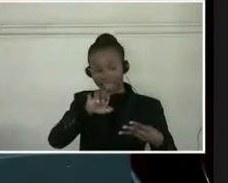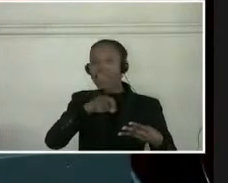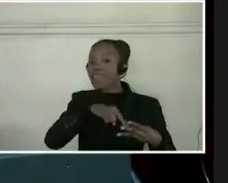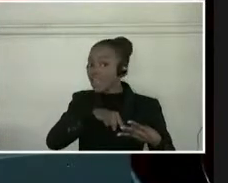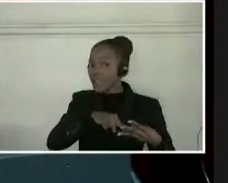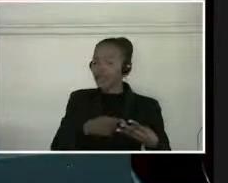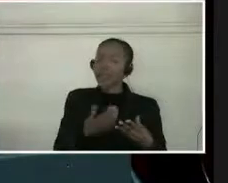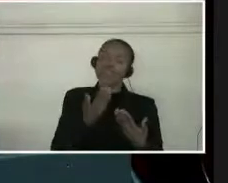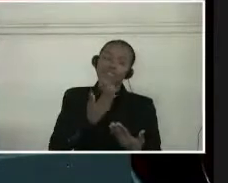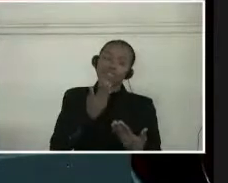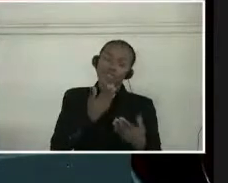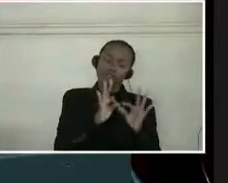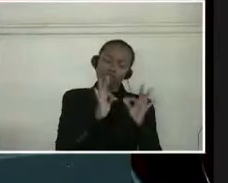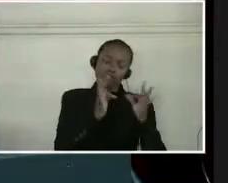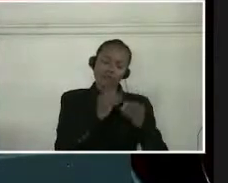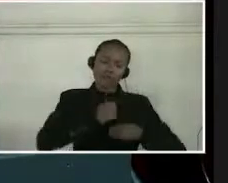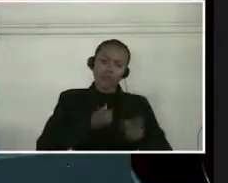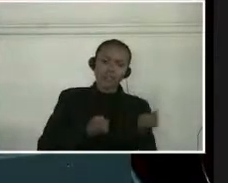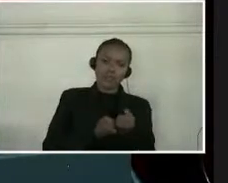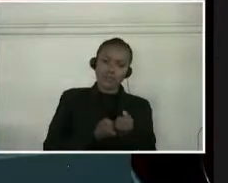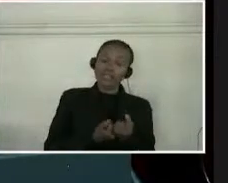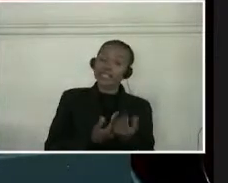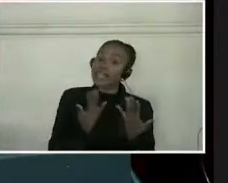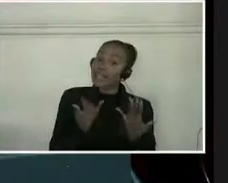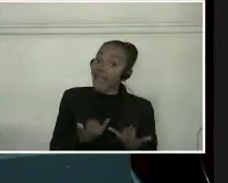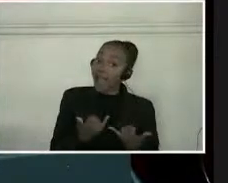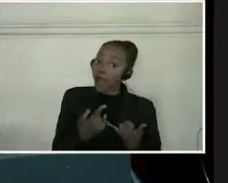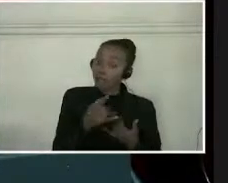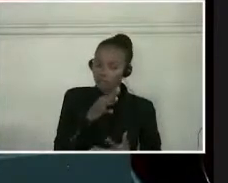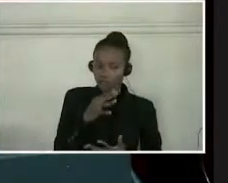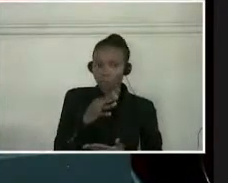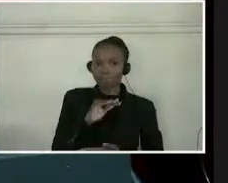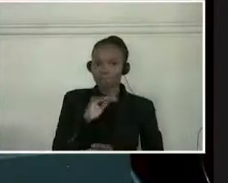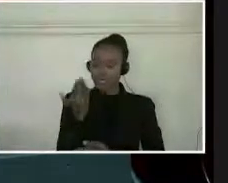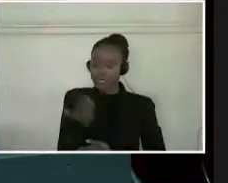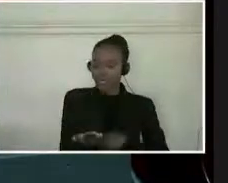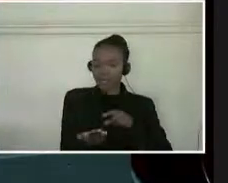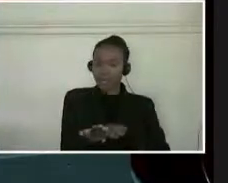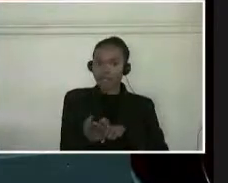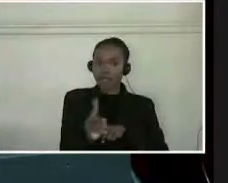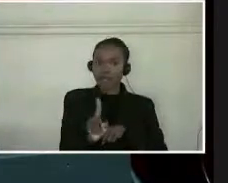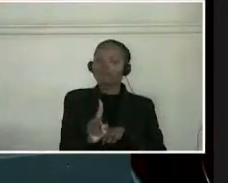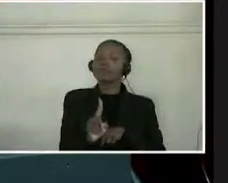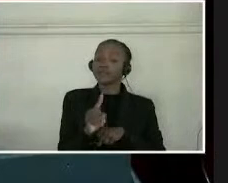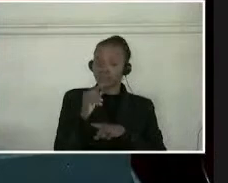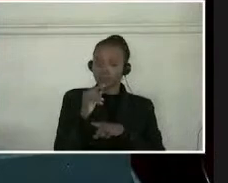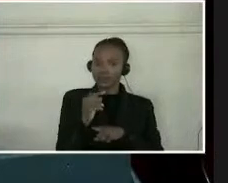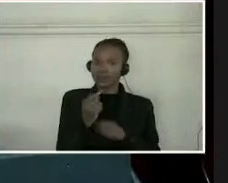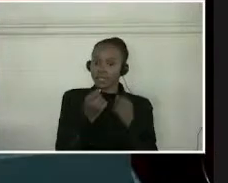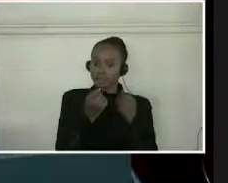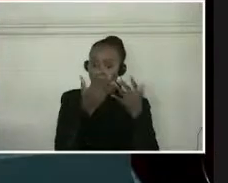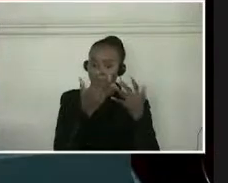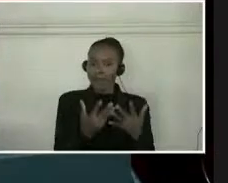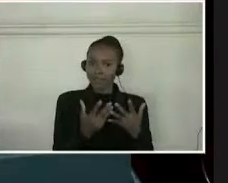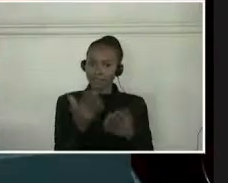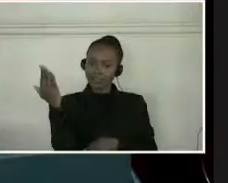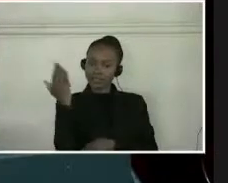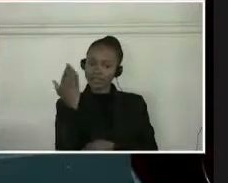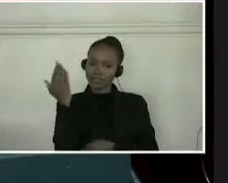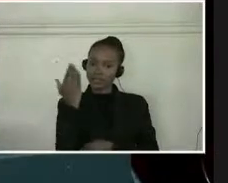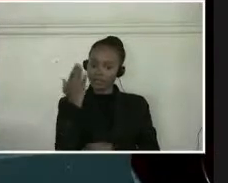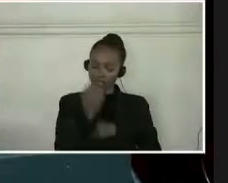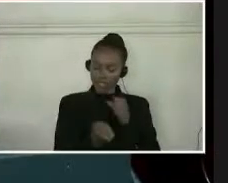department of sport art and culture vote 10 for the year 2022 2023 financial